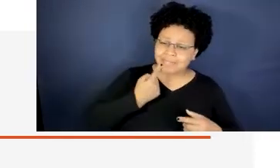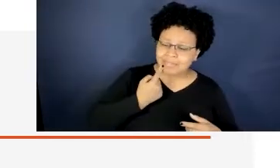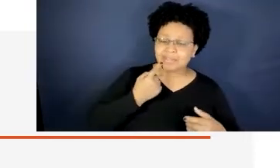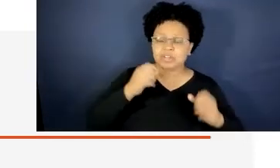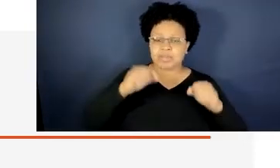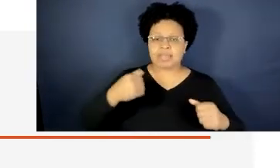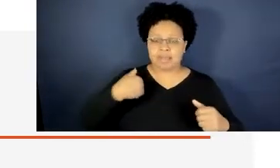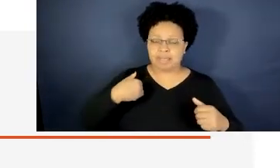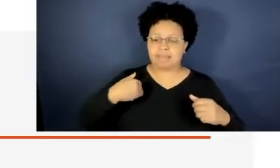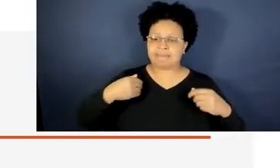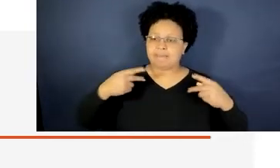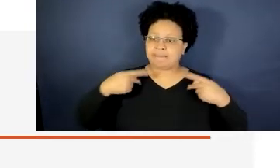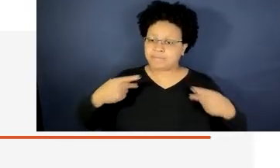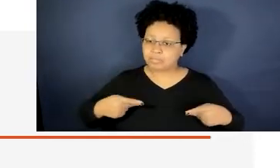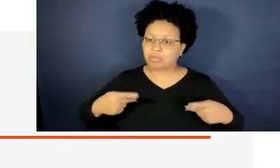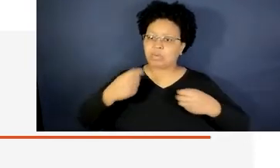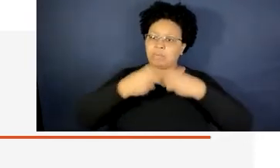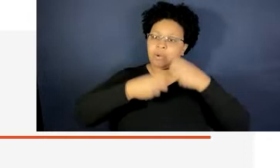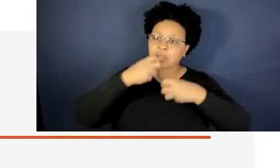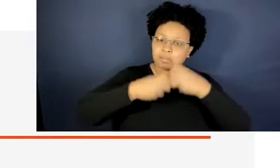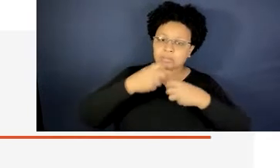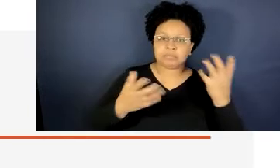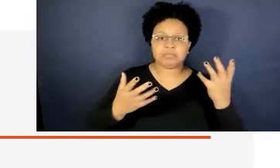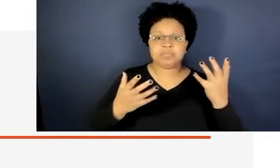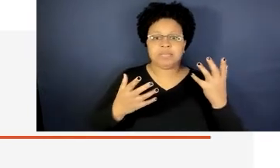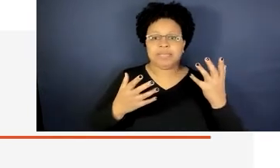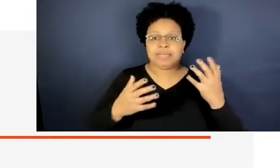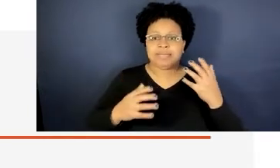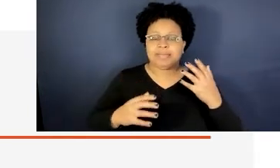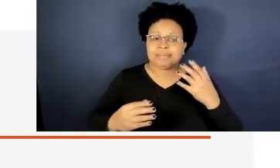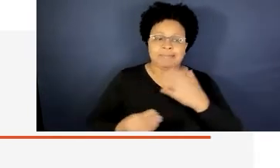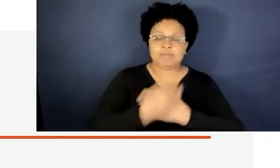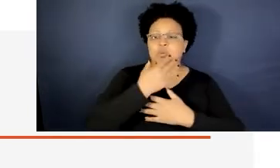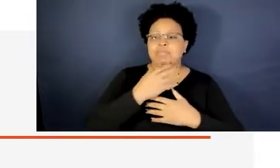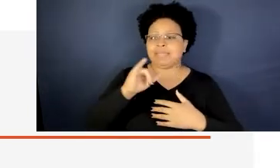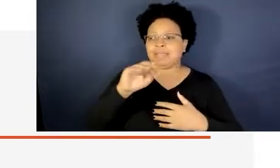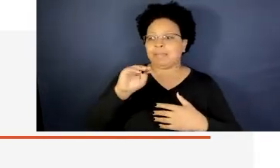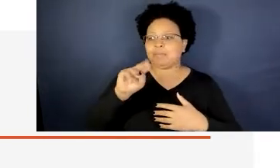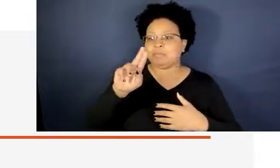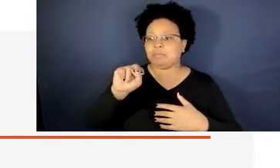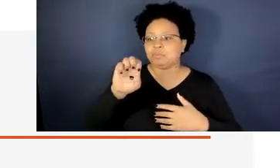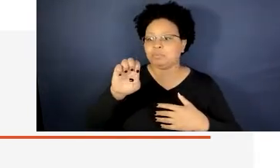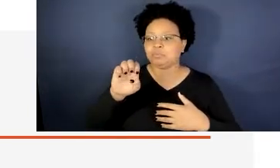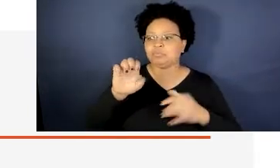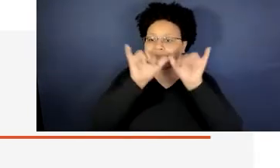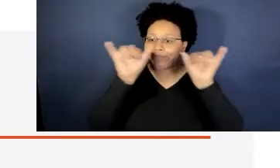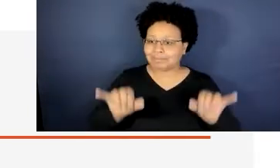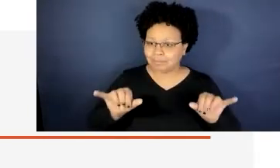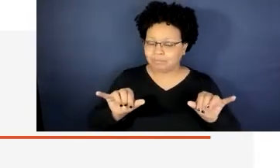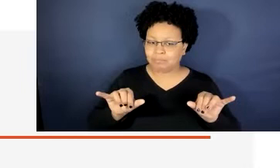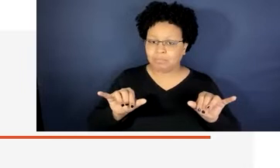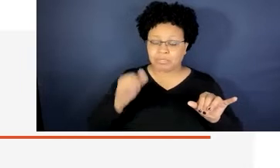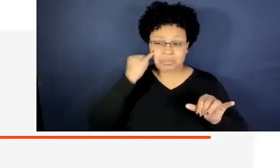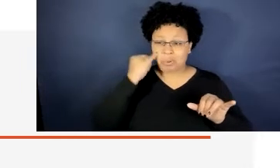physical issues, far as it impacts and compromises your immune systems. Immune systems is very important, because if your immune system is